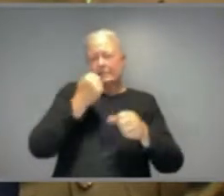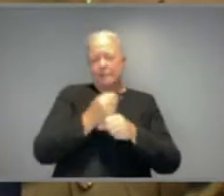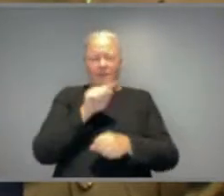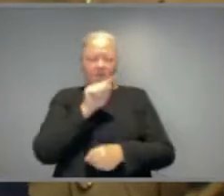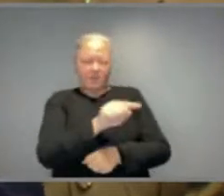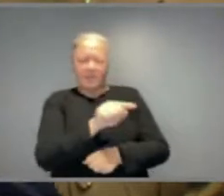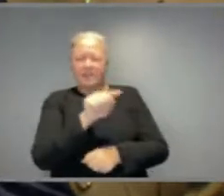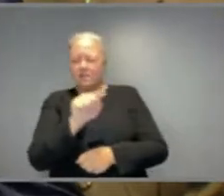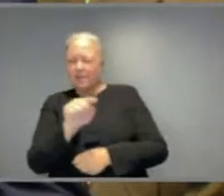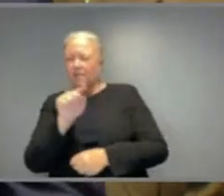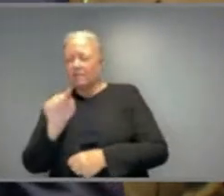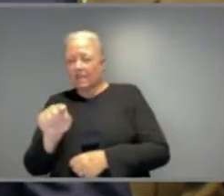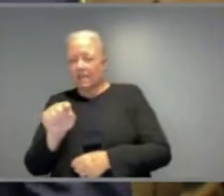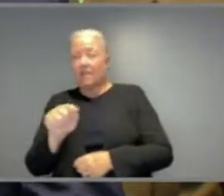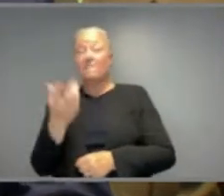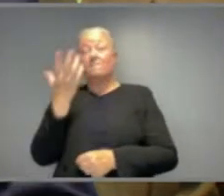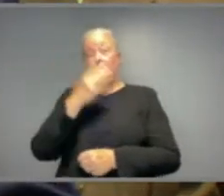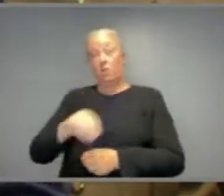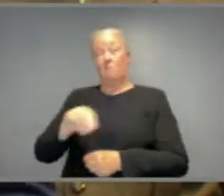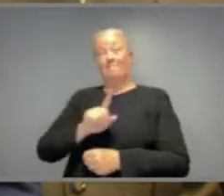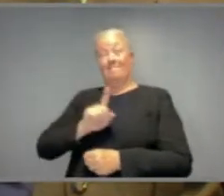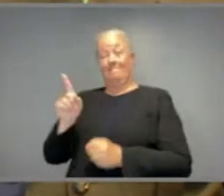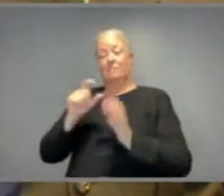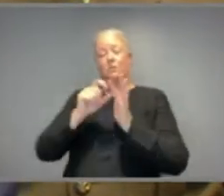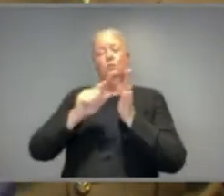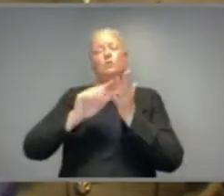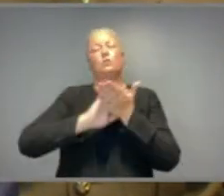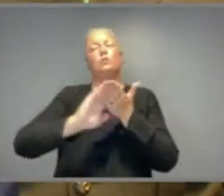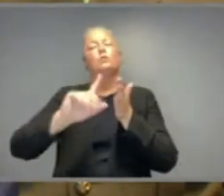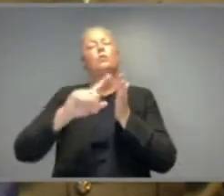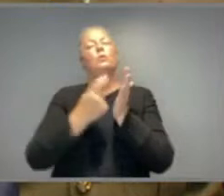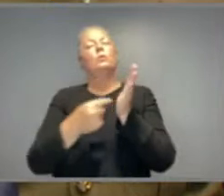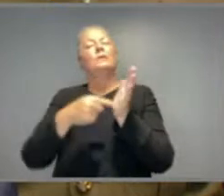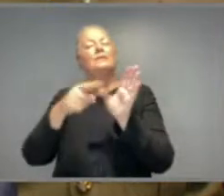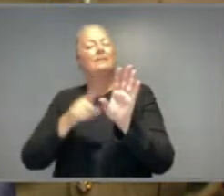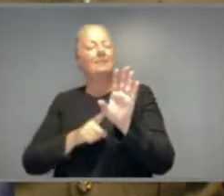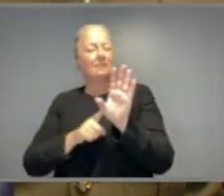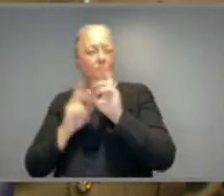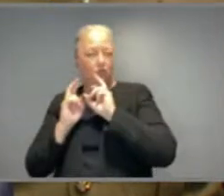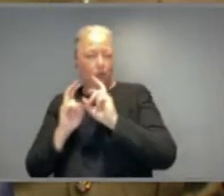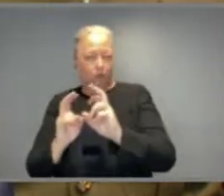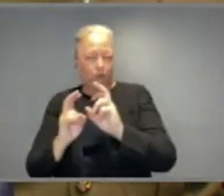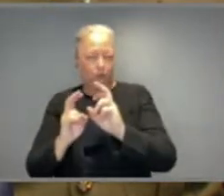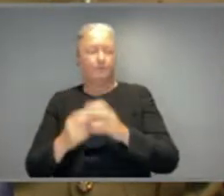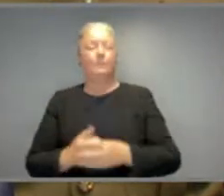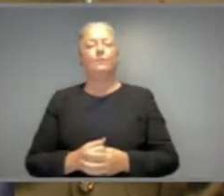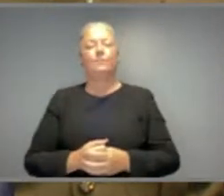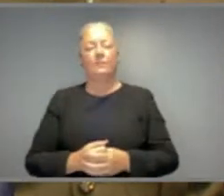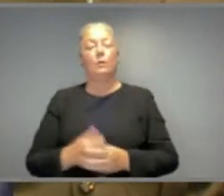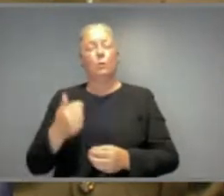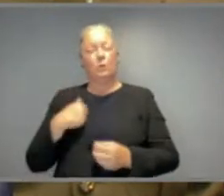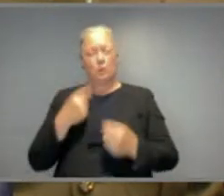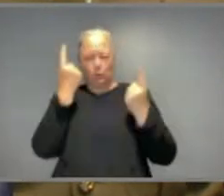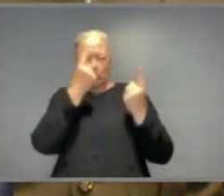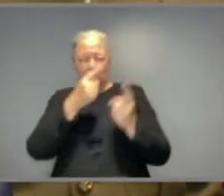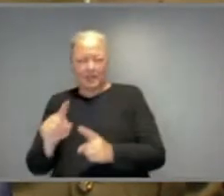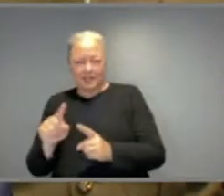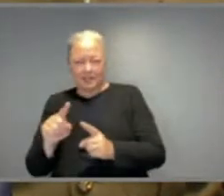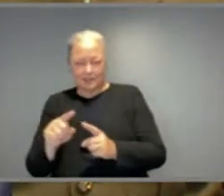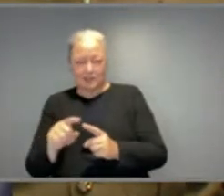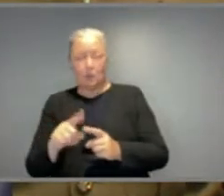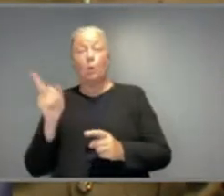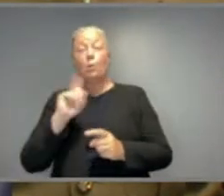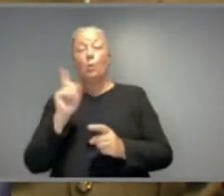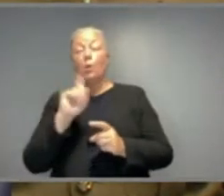Doherty. And what they have done in this analysis is calculated the impact on economic activity,